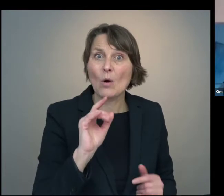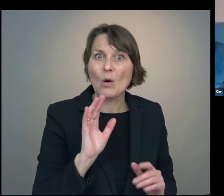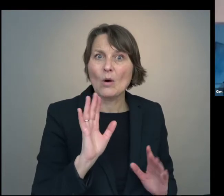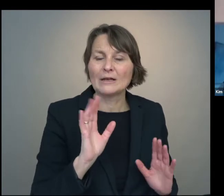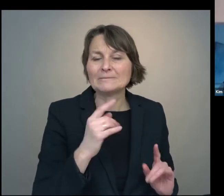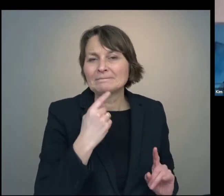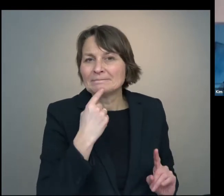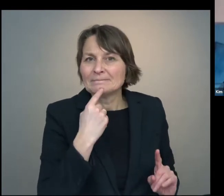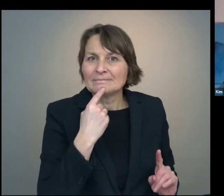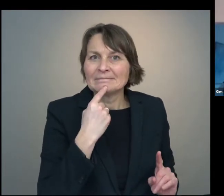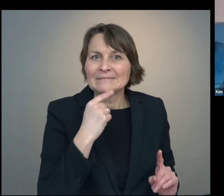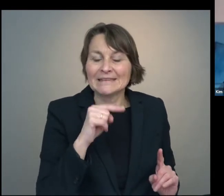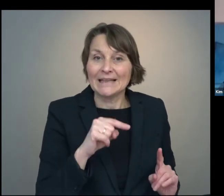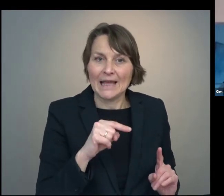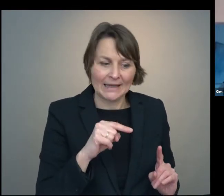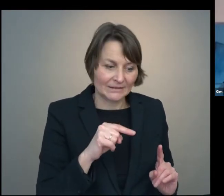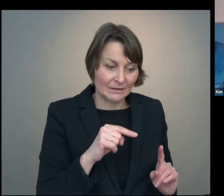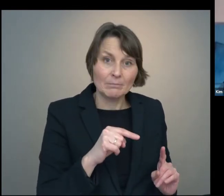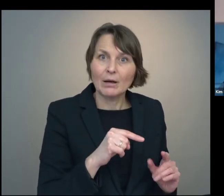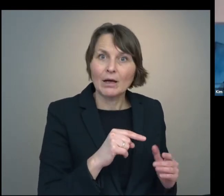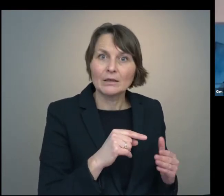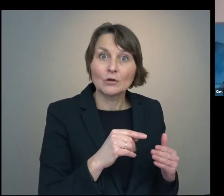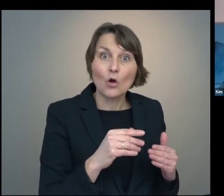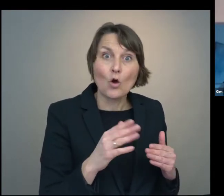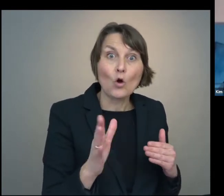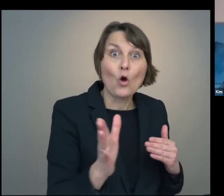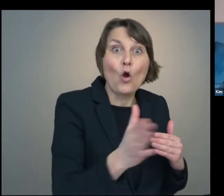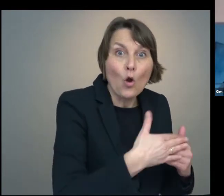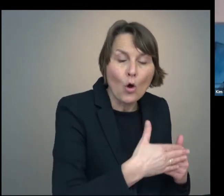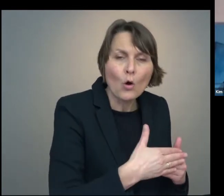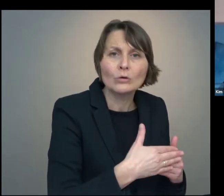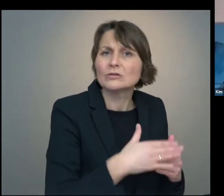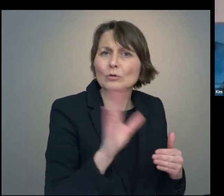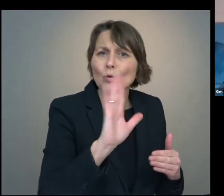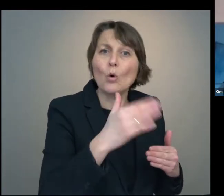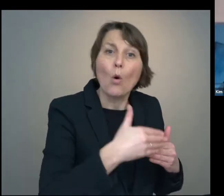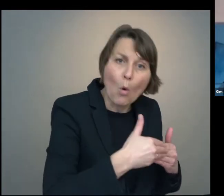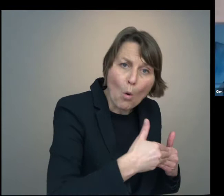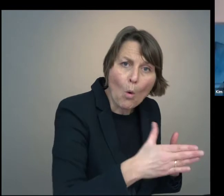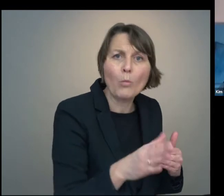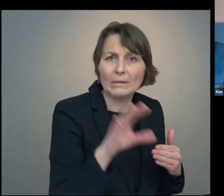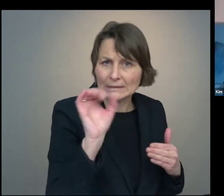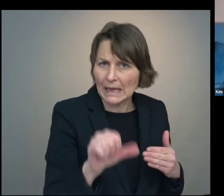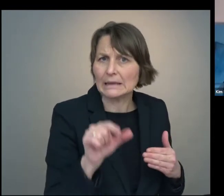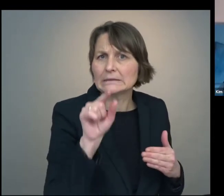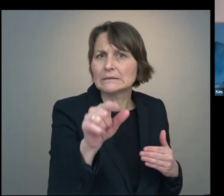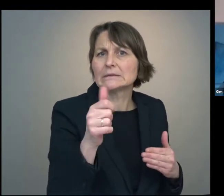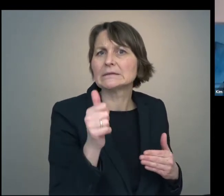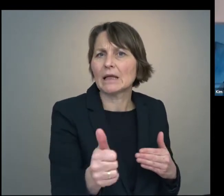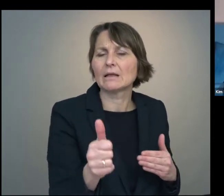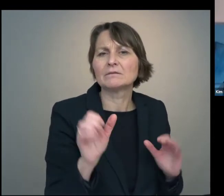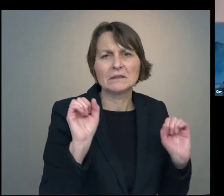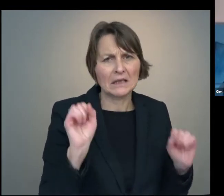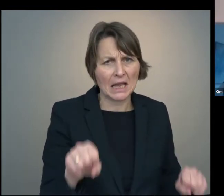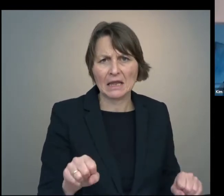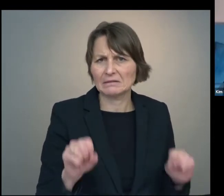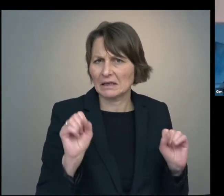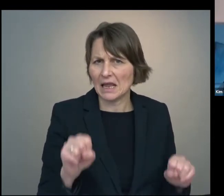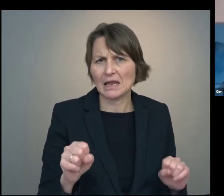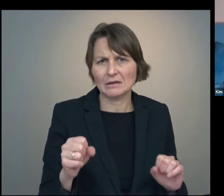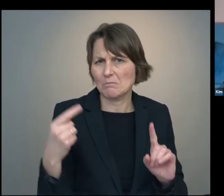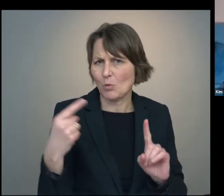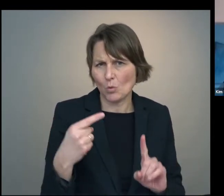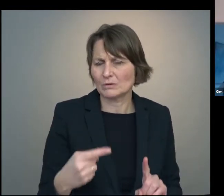still open or being closed while it's actually still relevant, please go and reopen it so that we know it's still active. Because